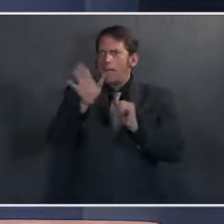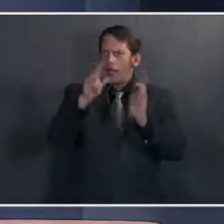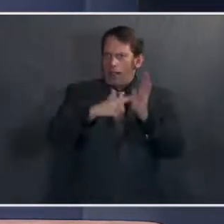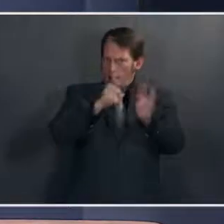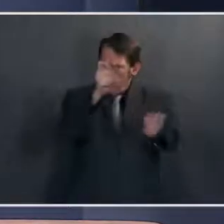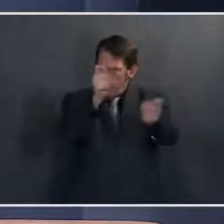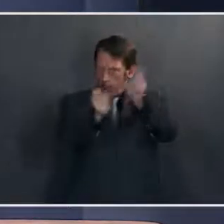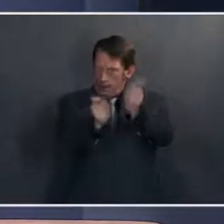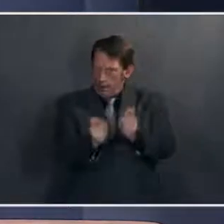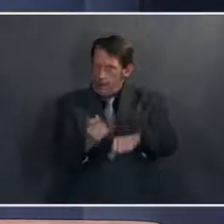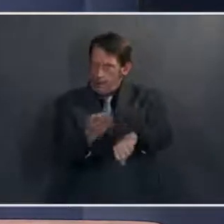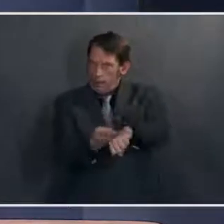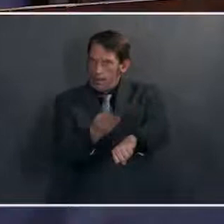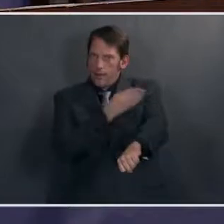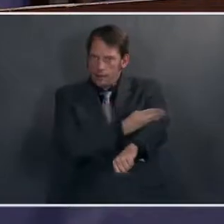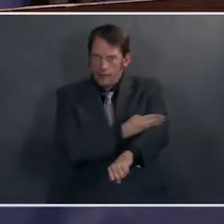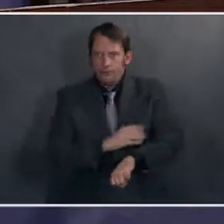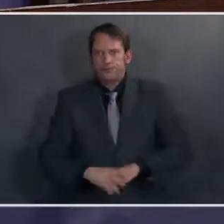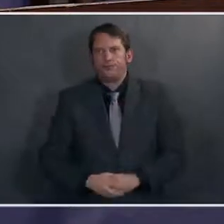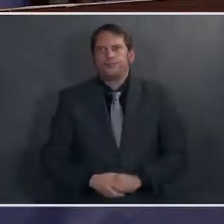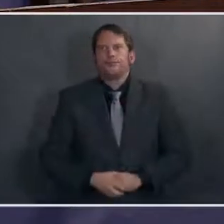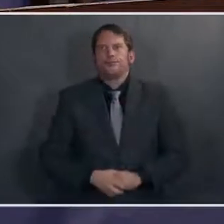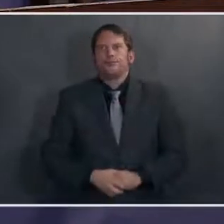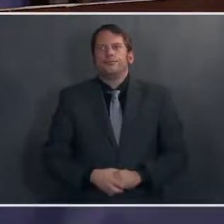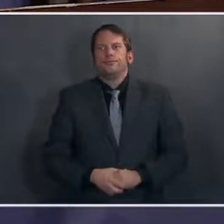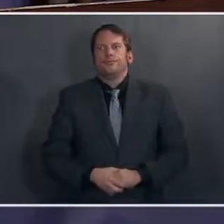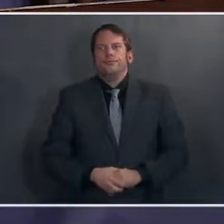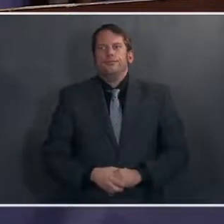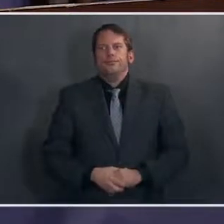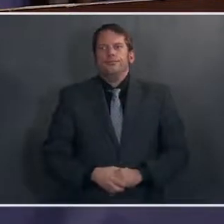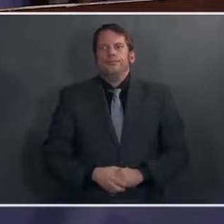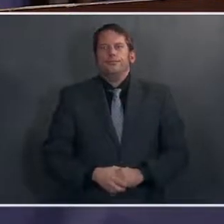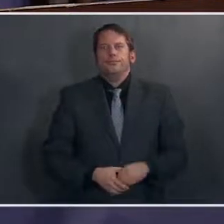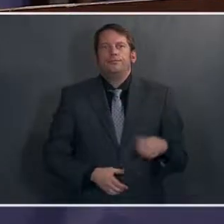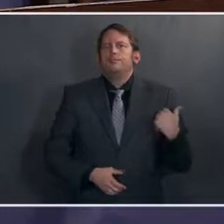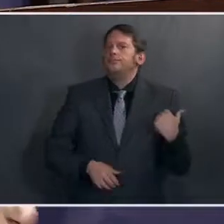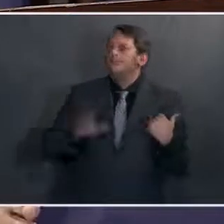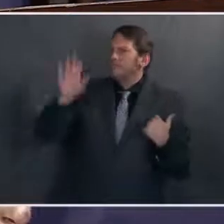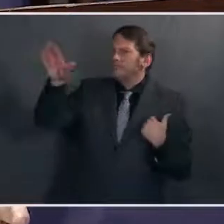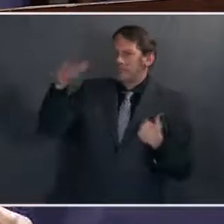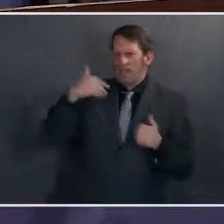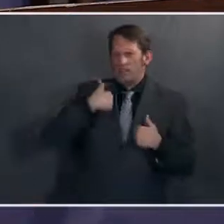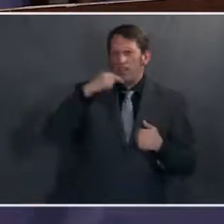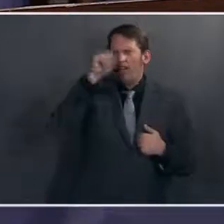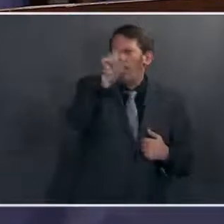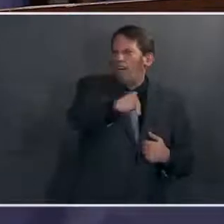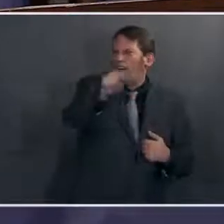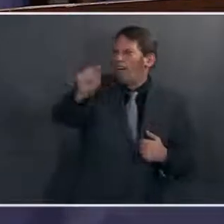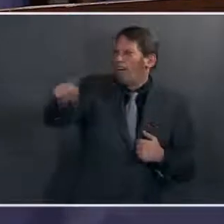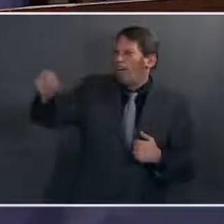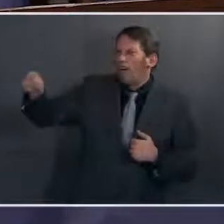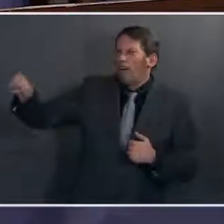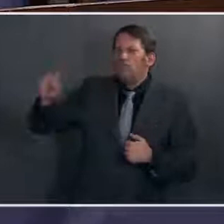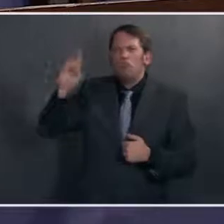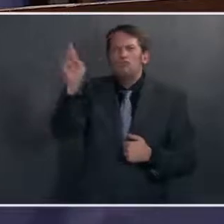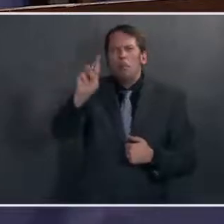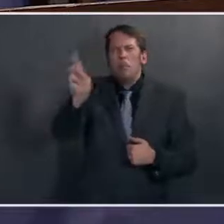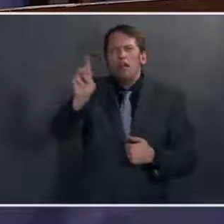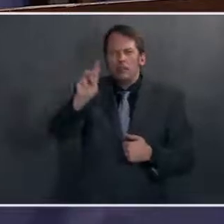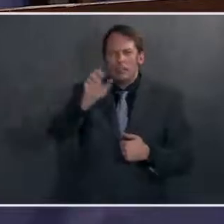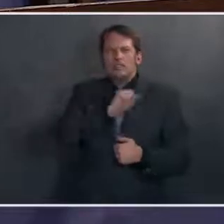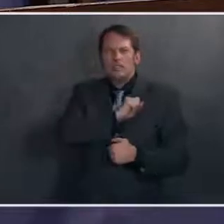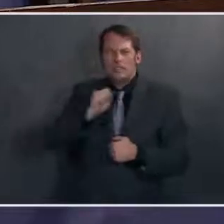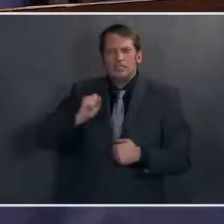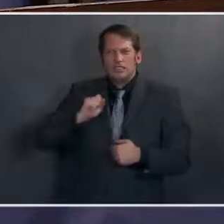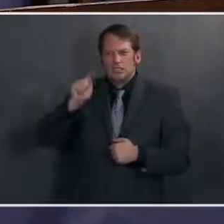relief. Several Republican senators have said publicly that they believe the president is in a different place than his staff on this issue